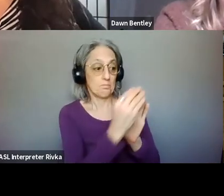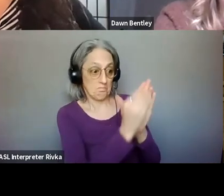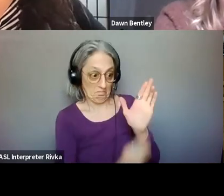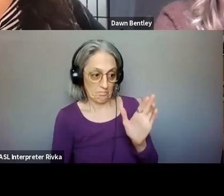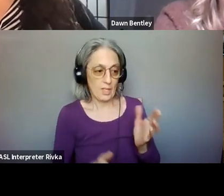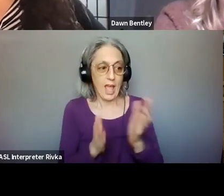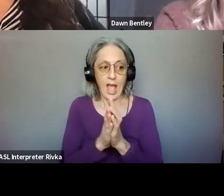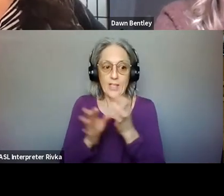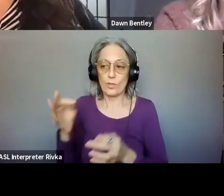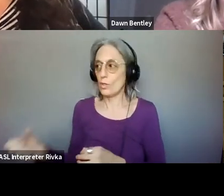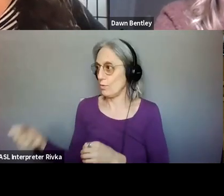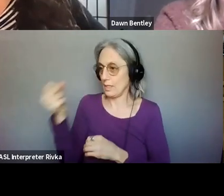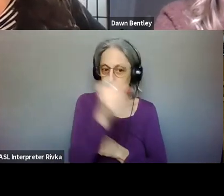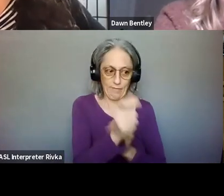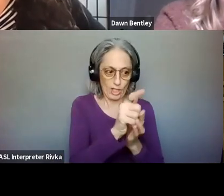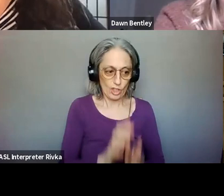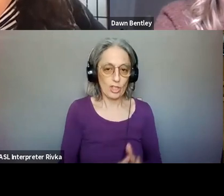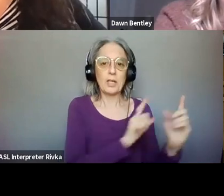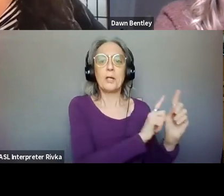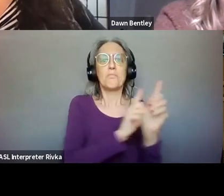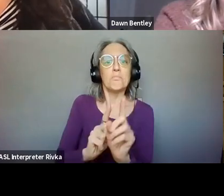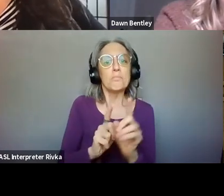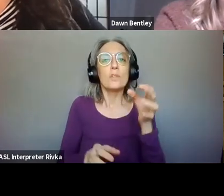the court so that you can have representation at your hearing.